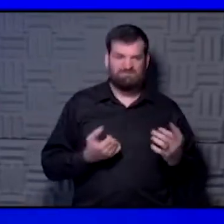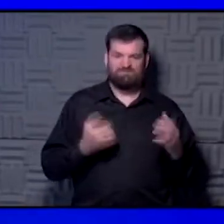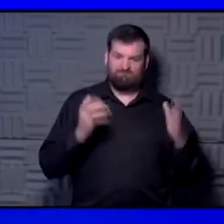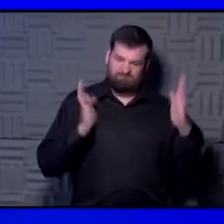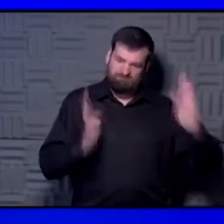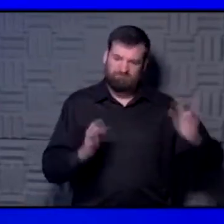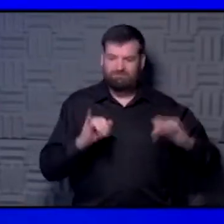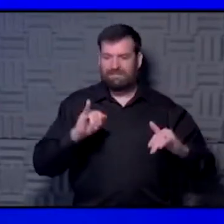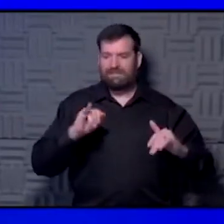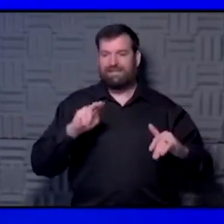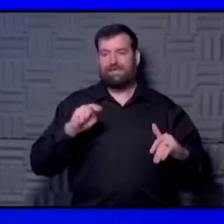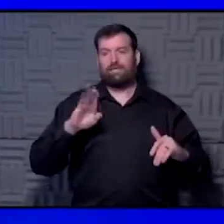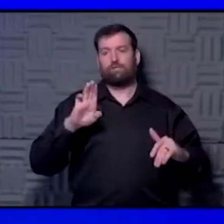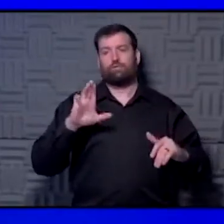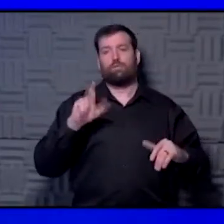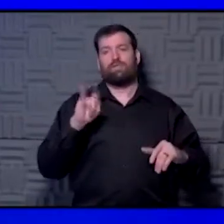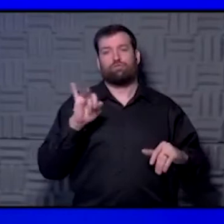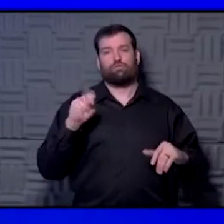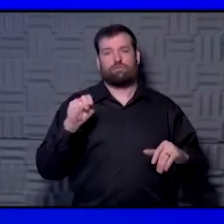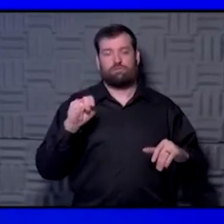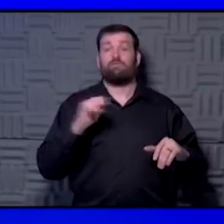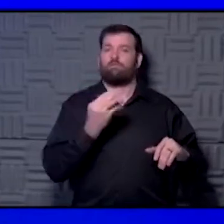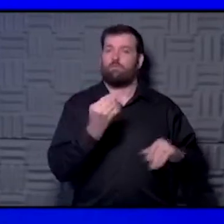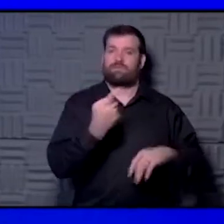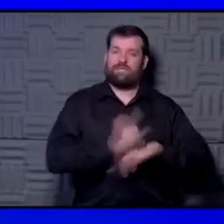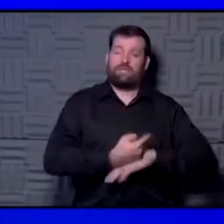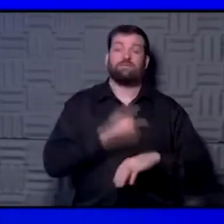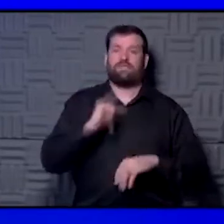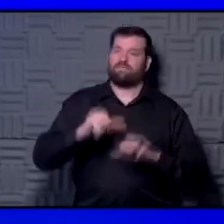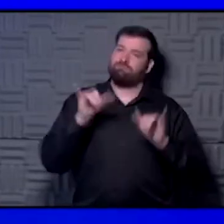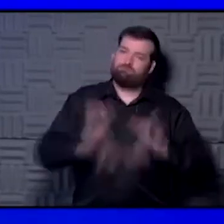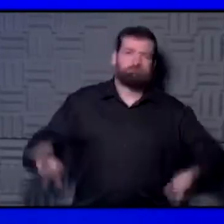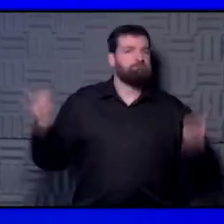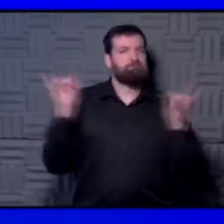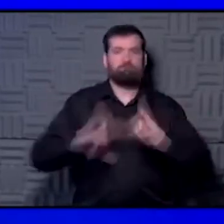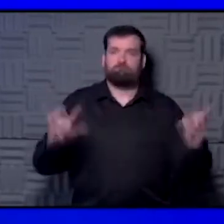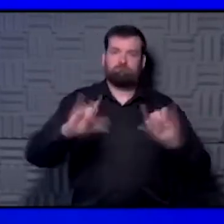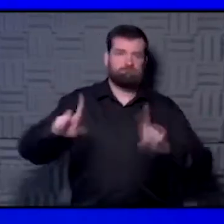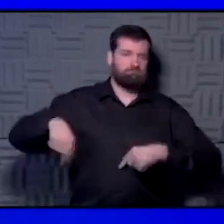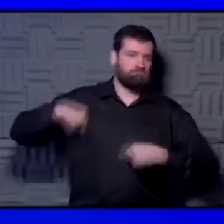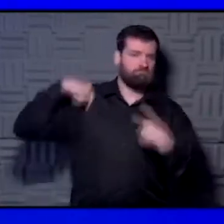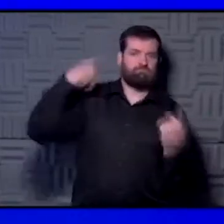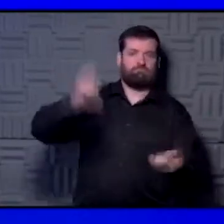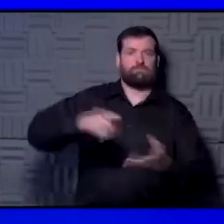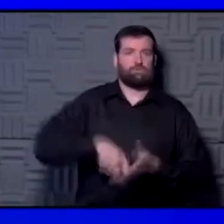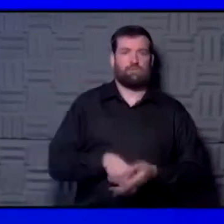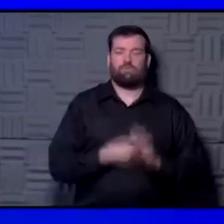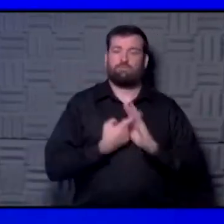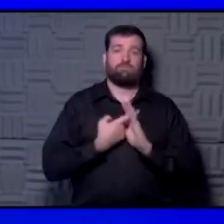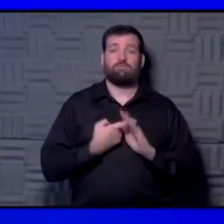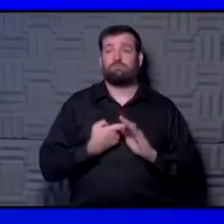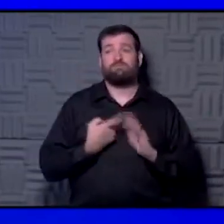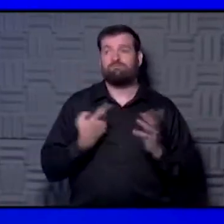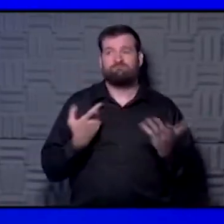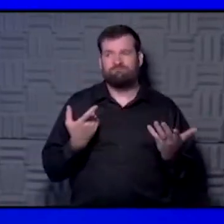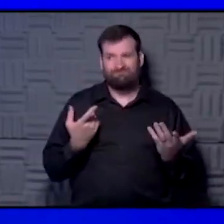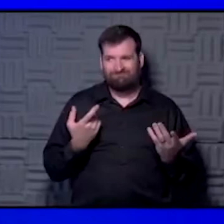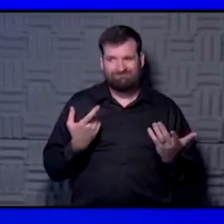days, and that has really been what has been consistent from day one as well. So you really can't test out of